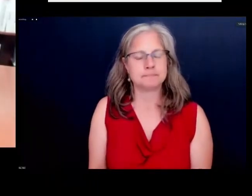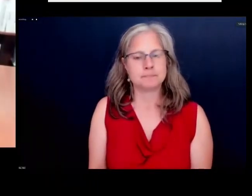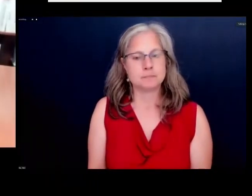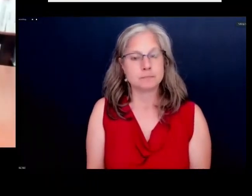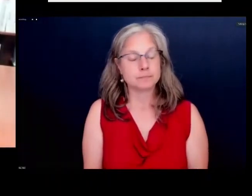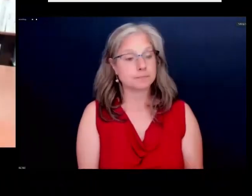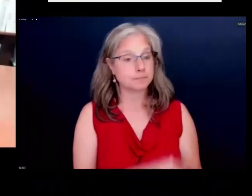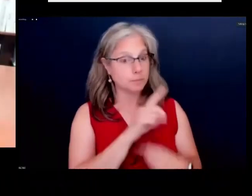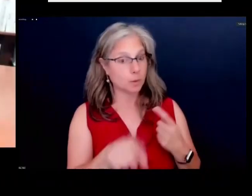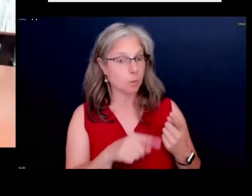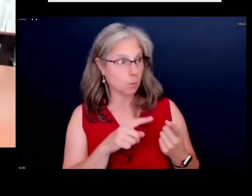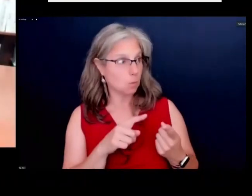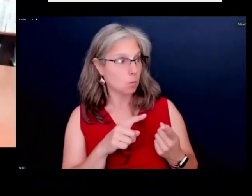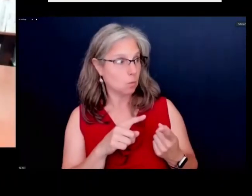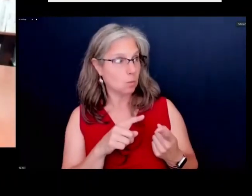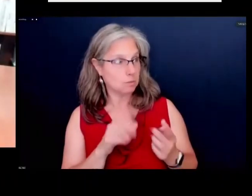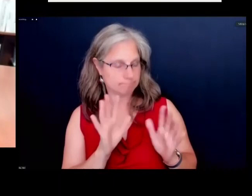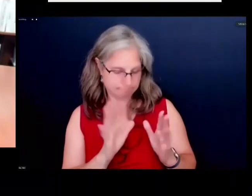So